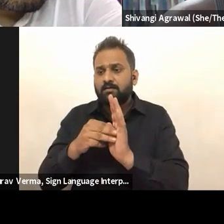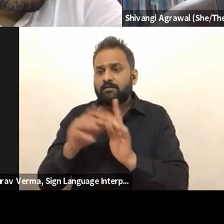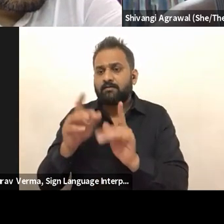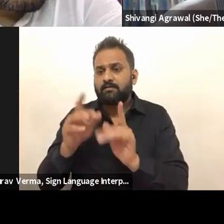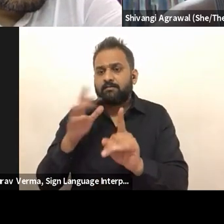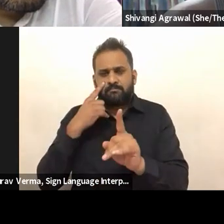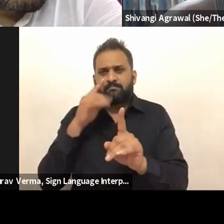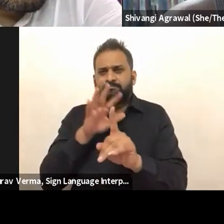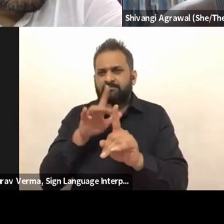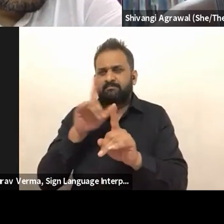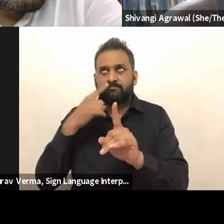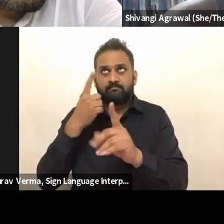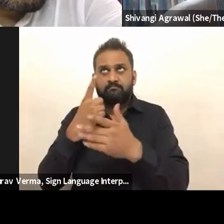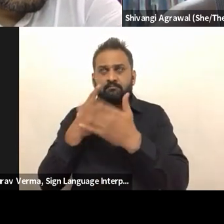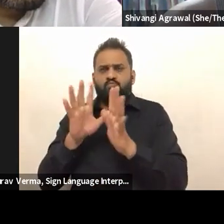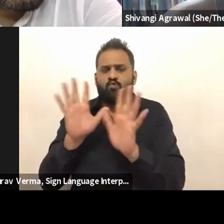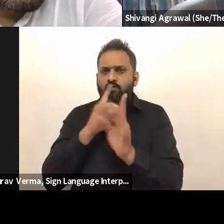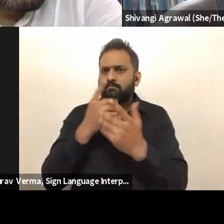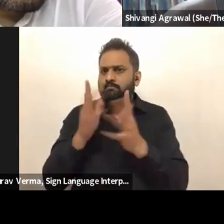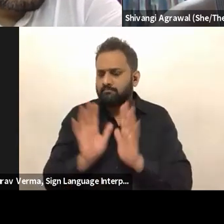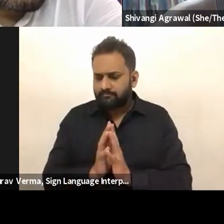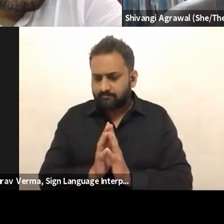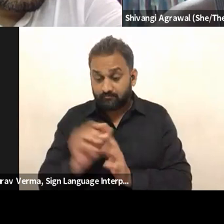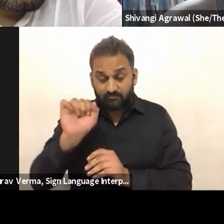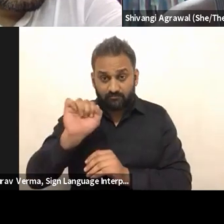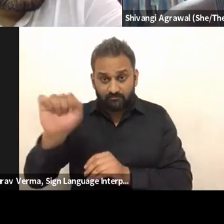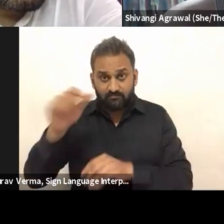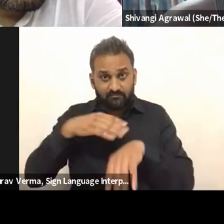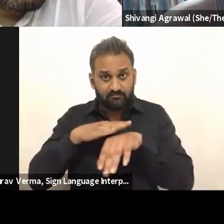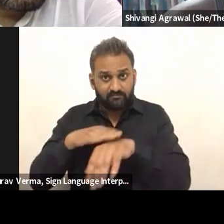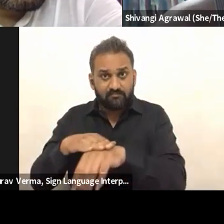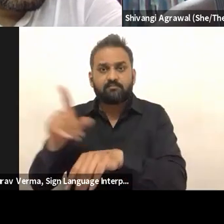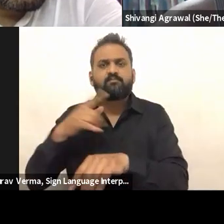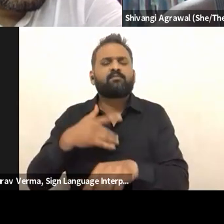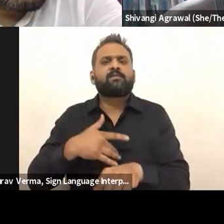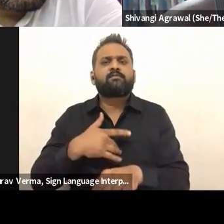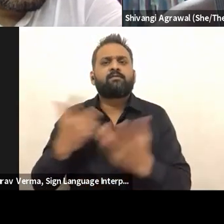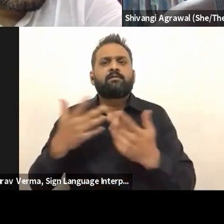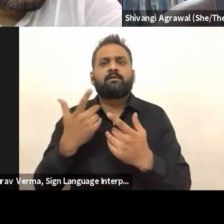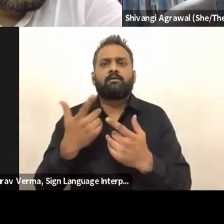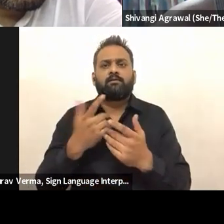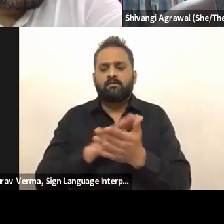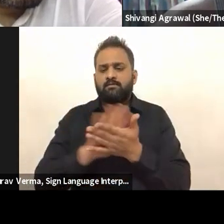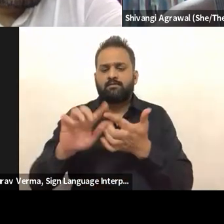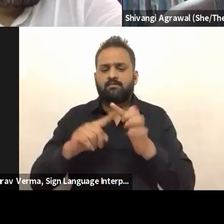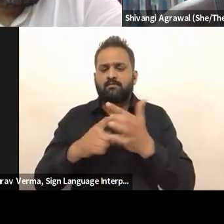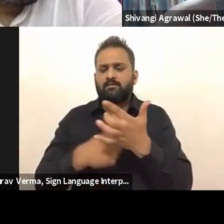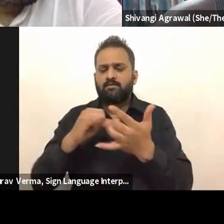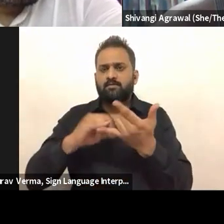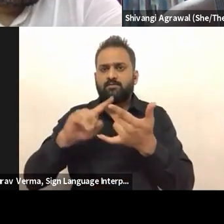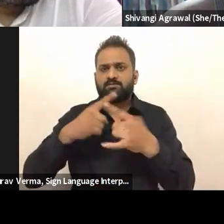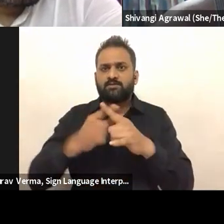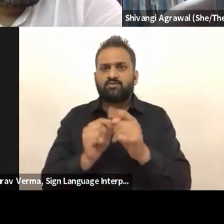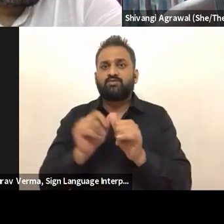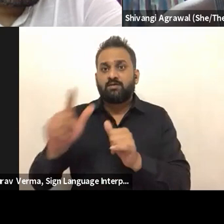not incorrect. Your experience, have you found that heterosexual men, especially in India, are